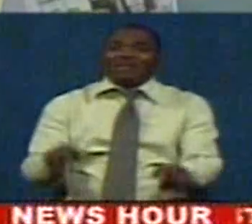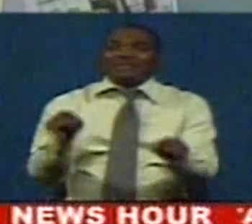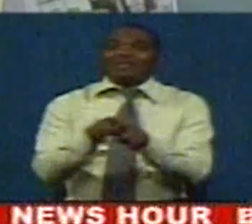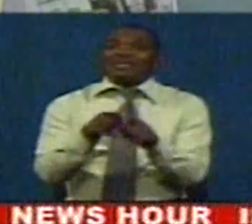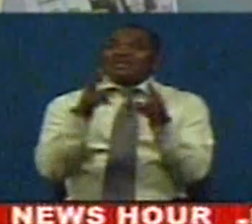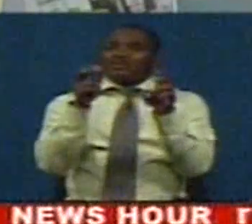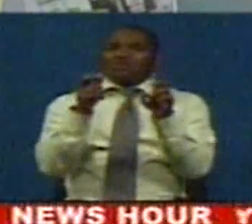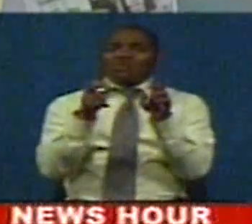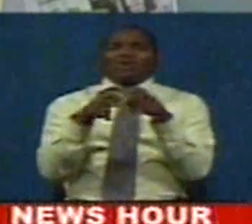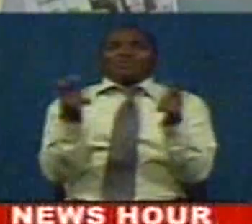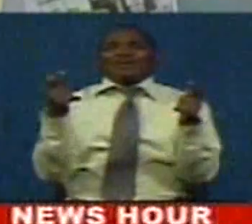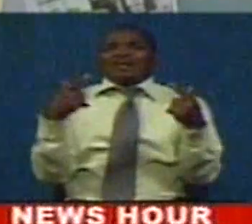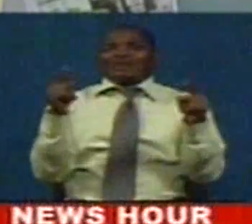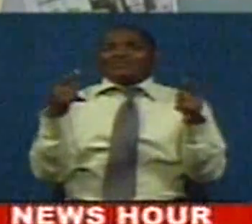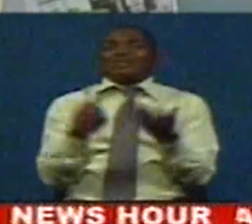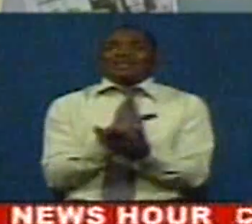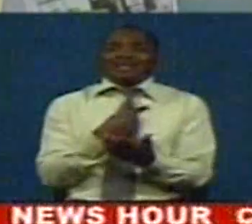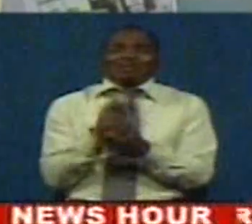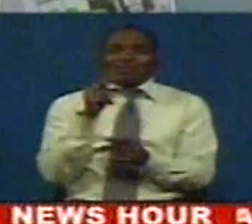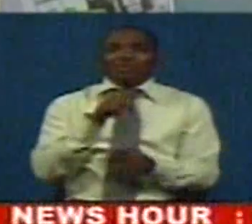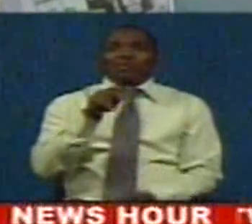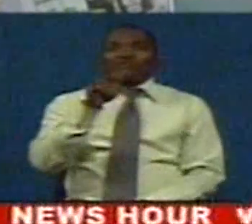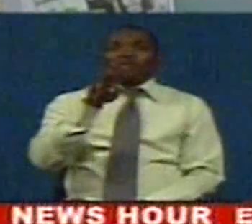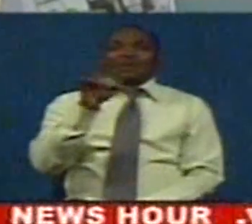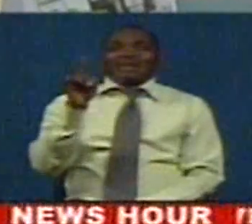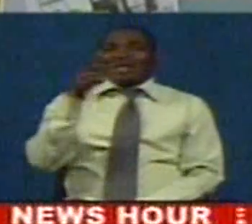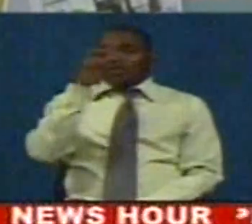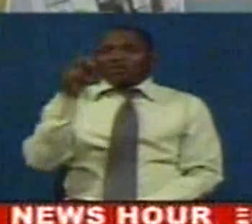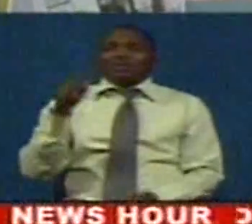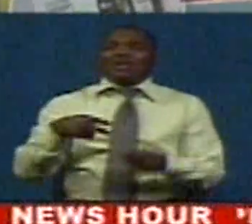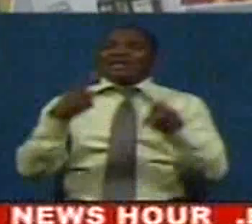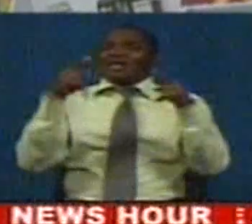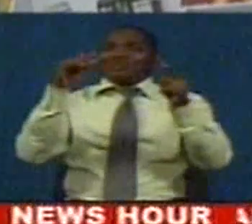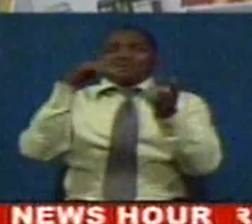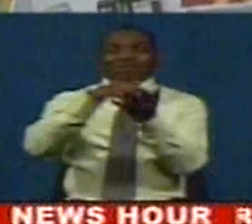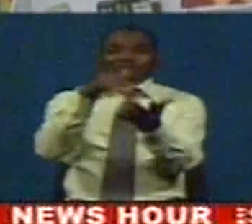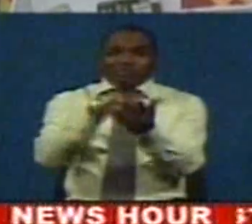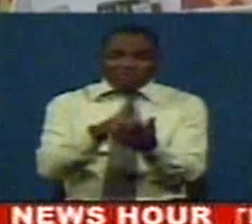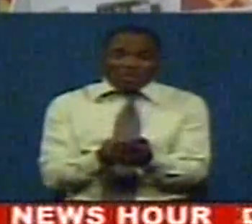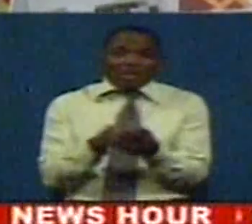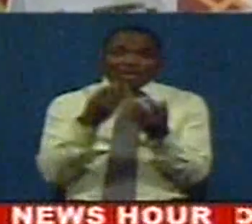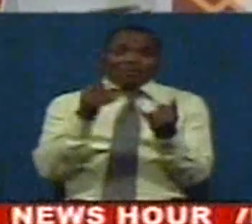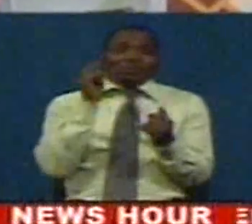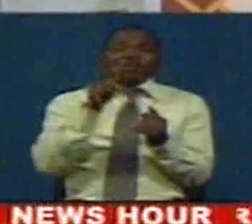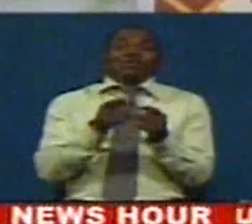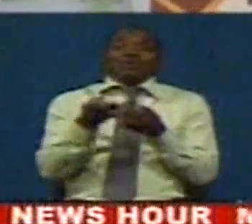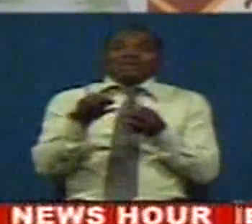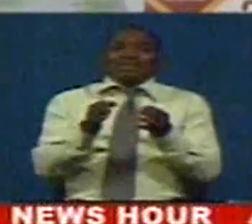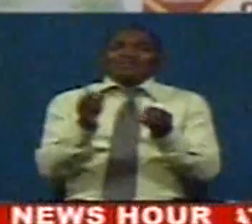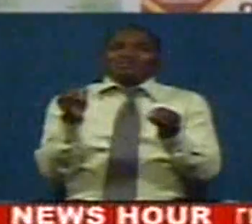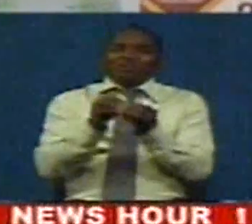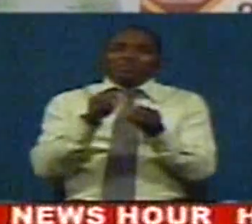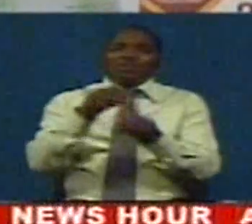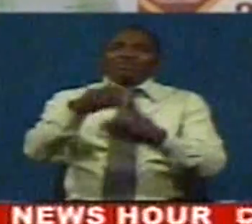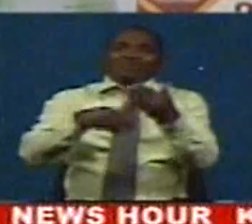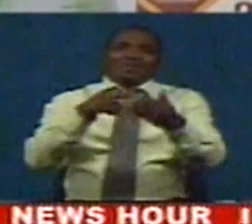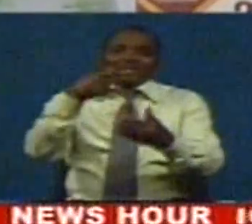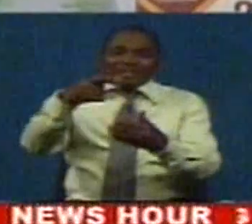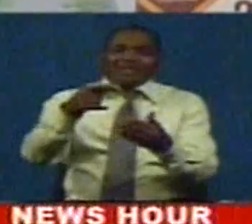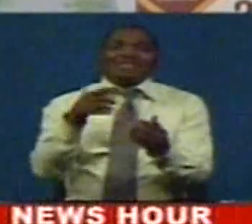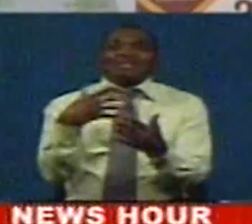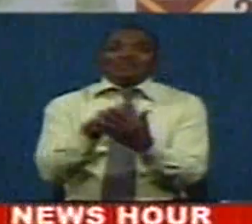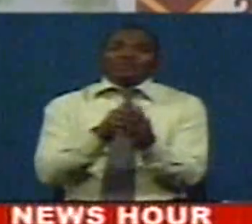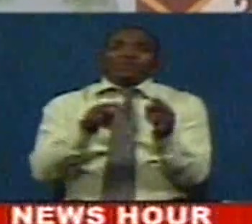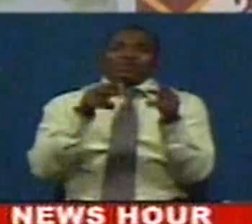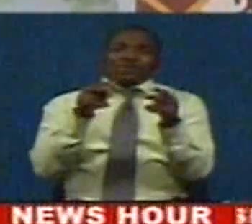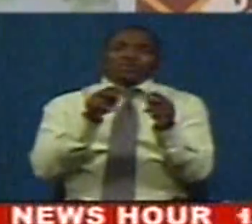a big issue in Ghana now, cyber security and cyber crime, and we'll be bringing you more in our subsequent bulletins. So